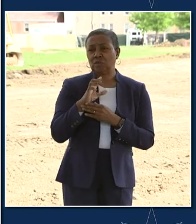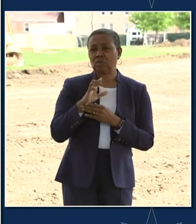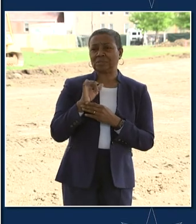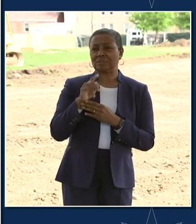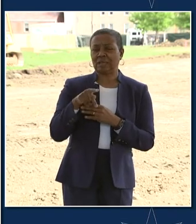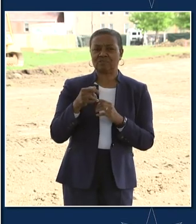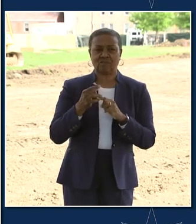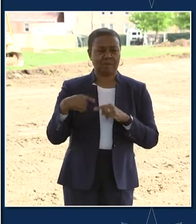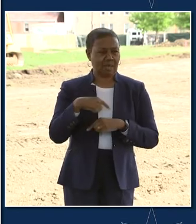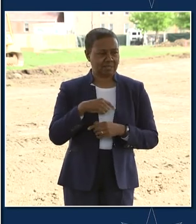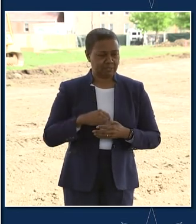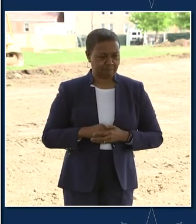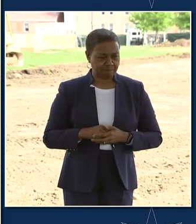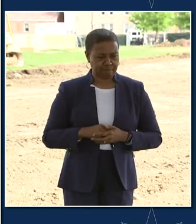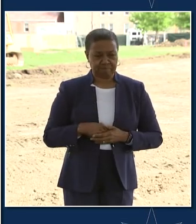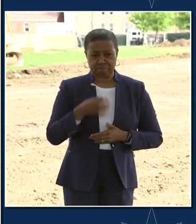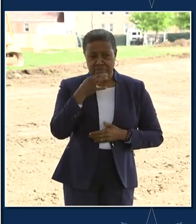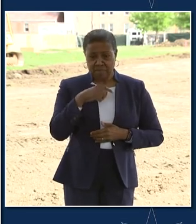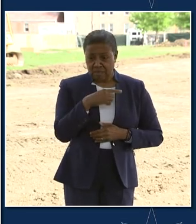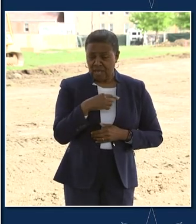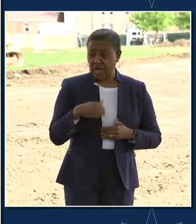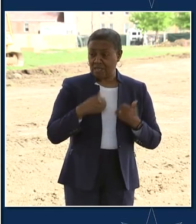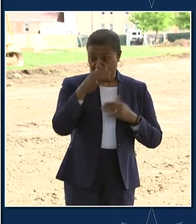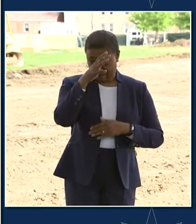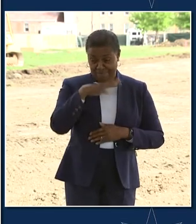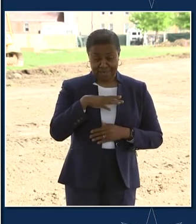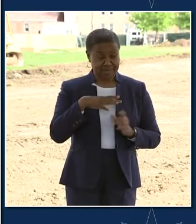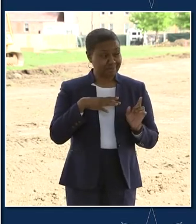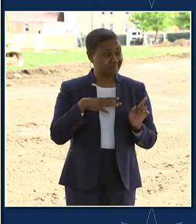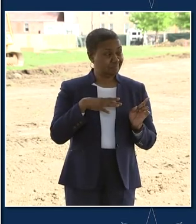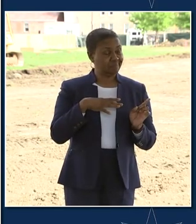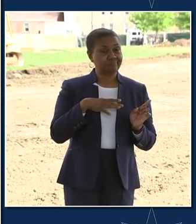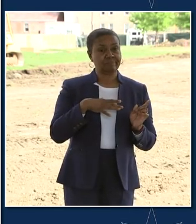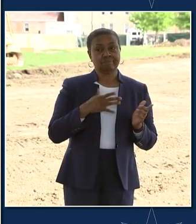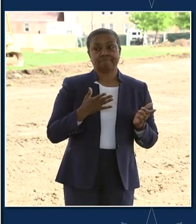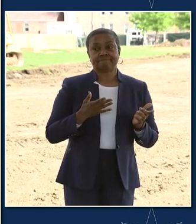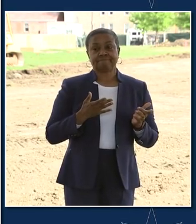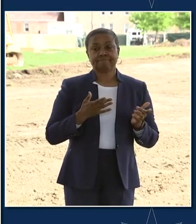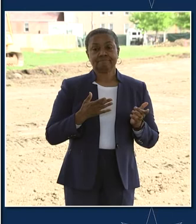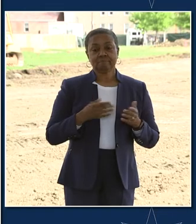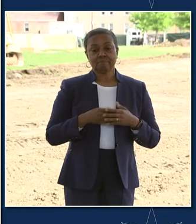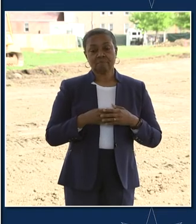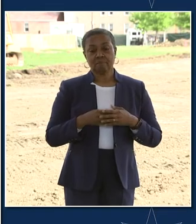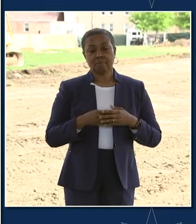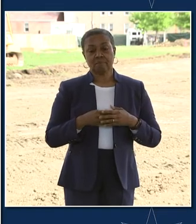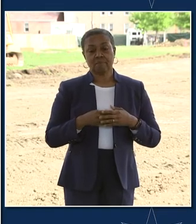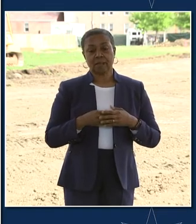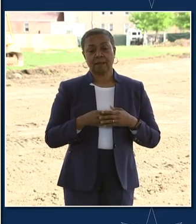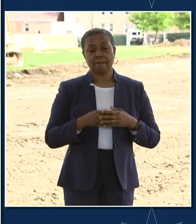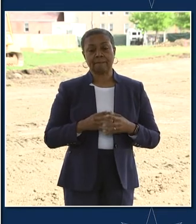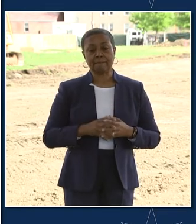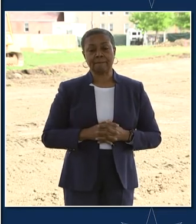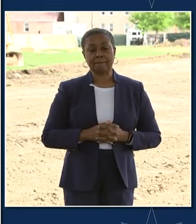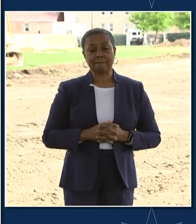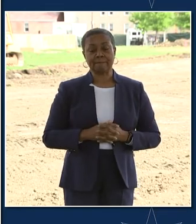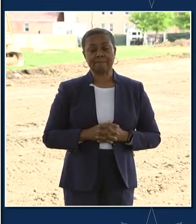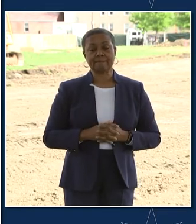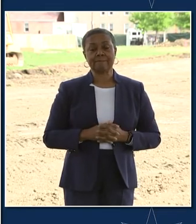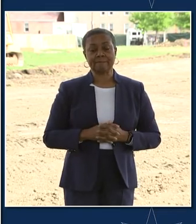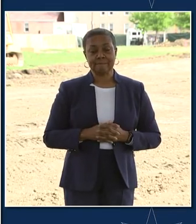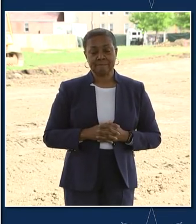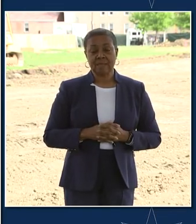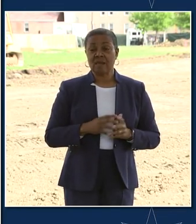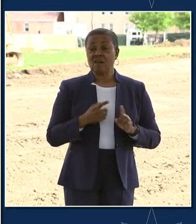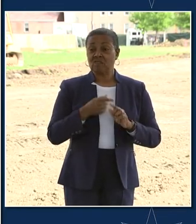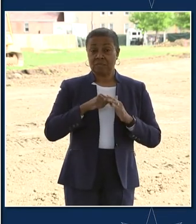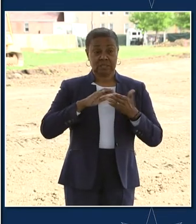us, where a young man who you know, was of our